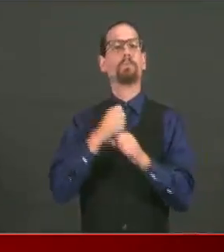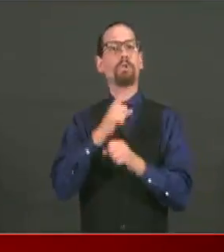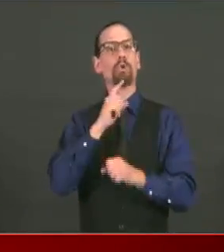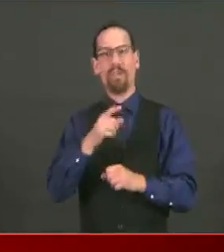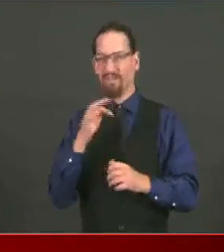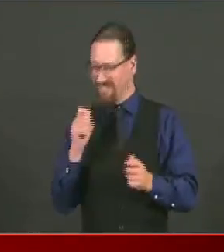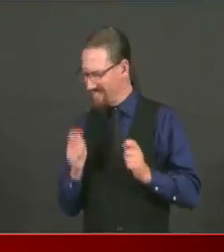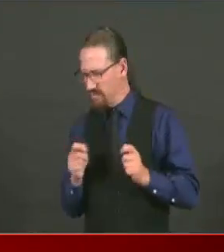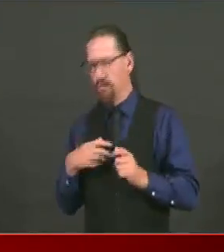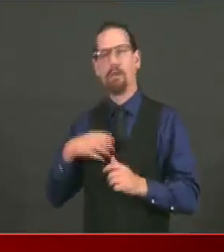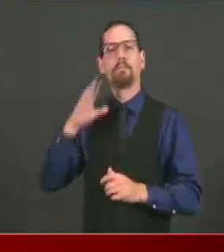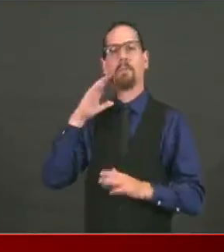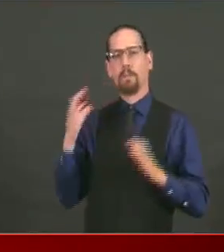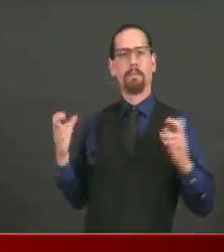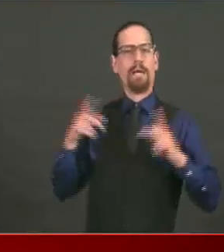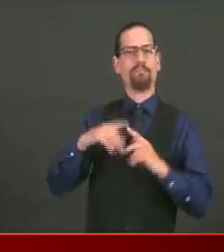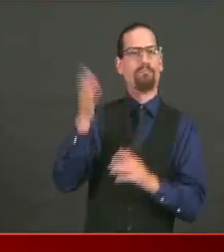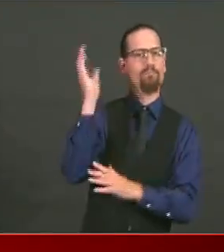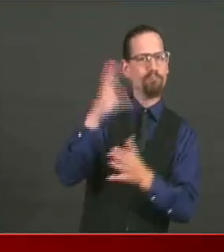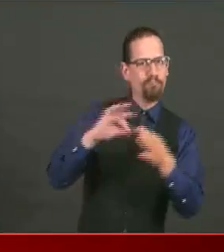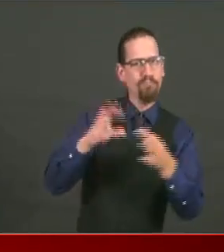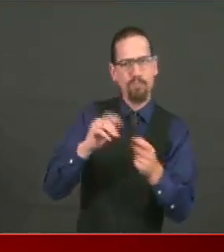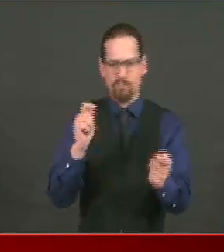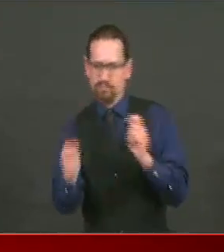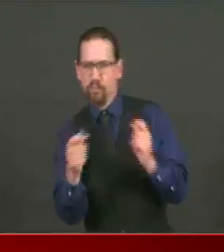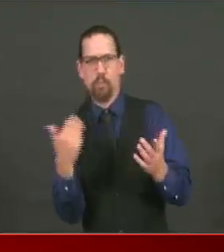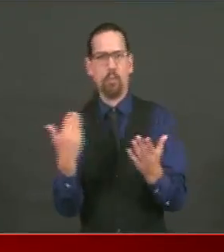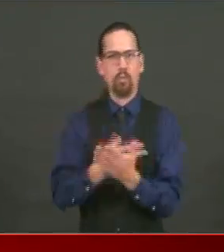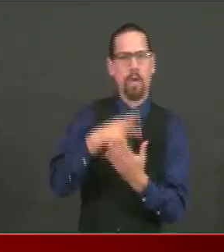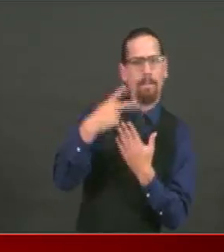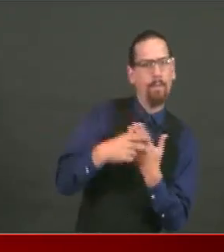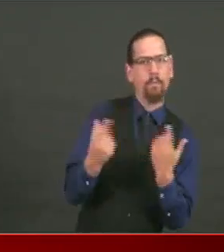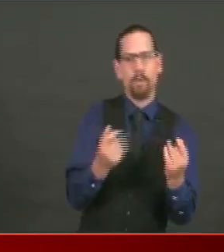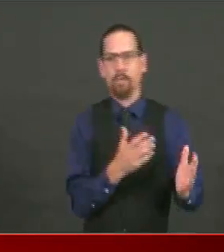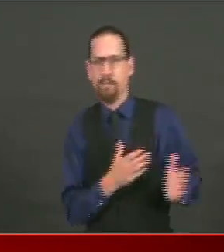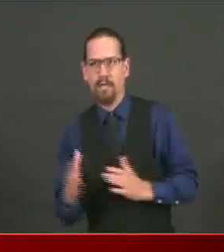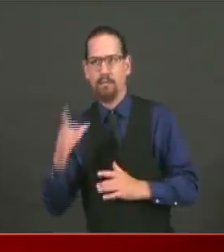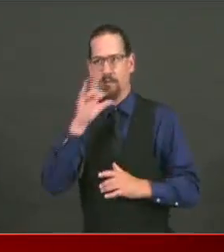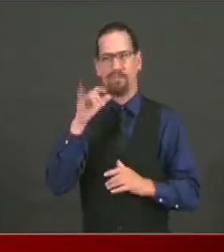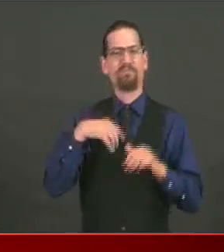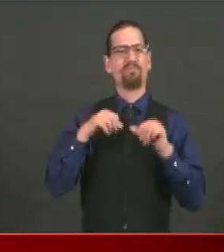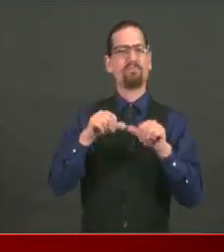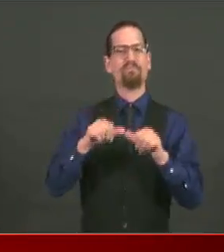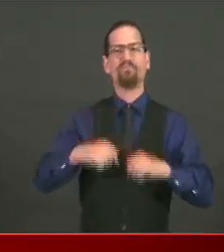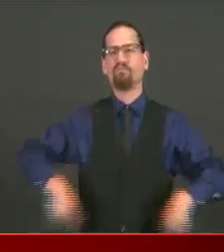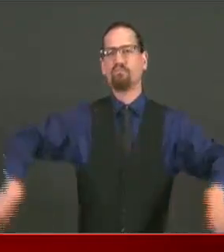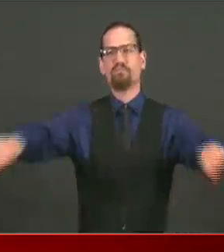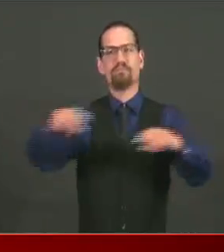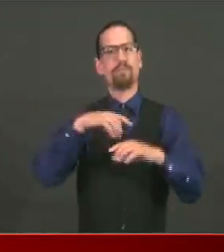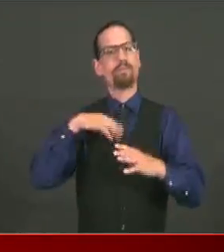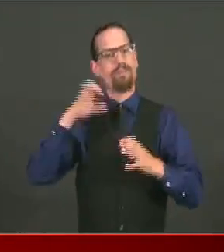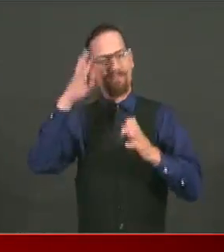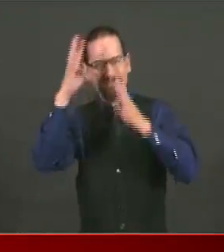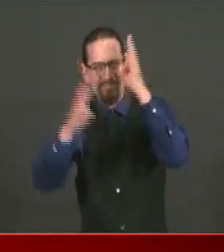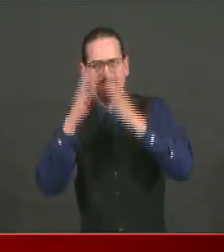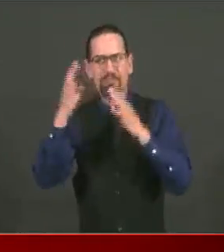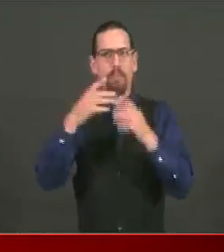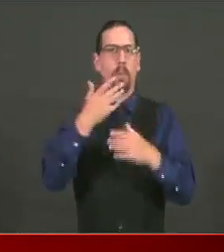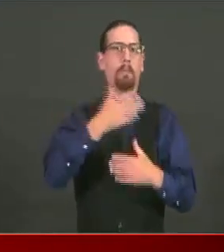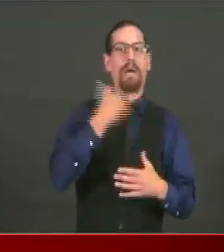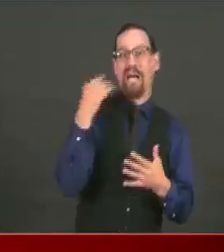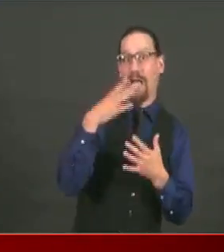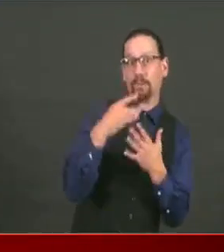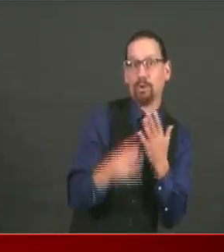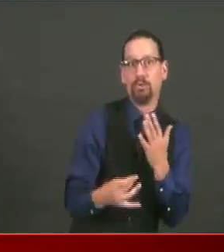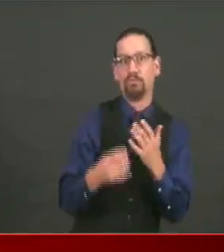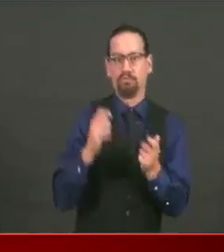we want to continue to come back with more and different and better options. Finally, I do have